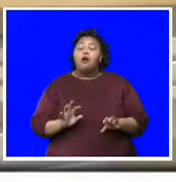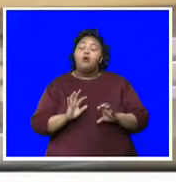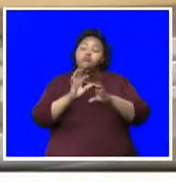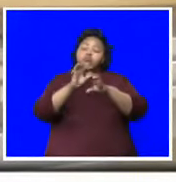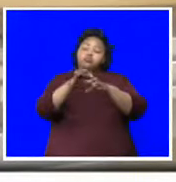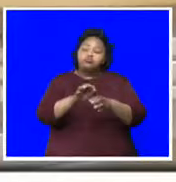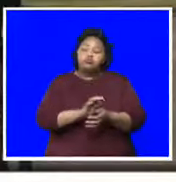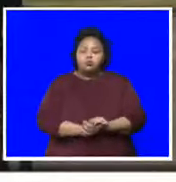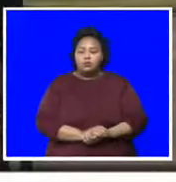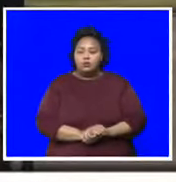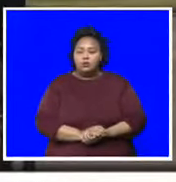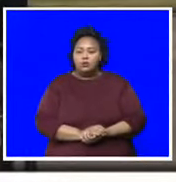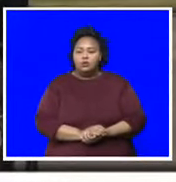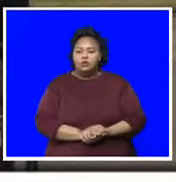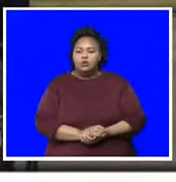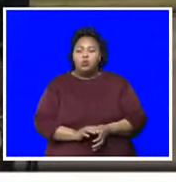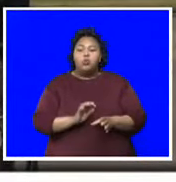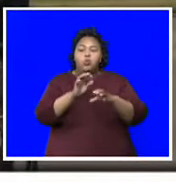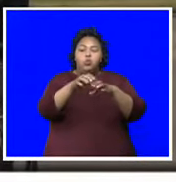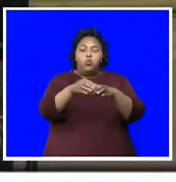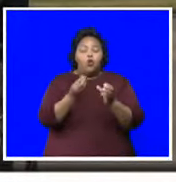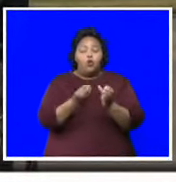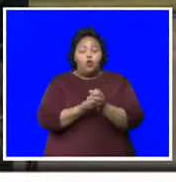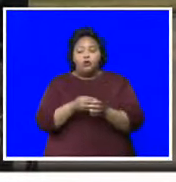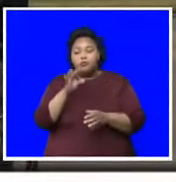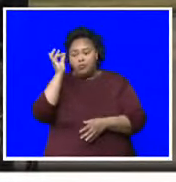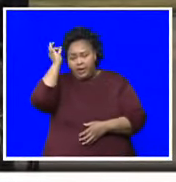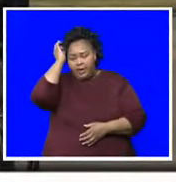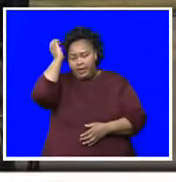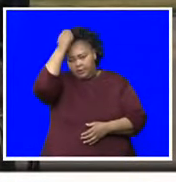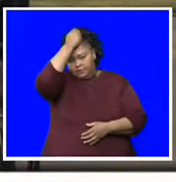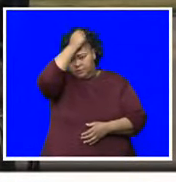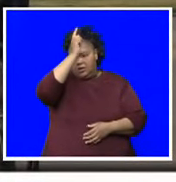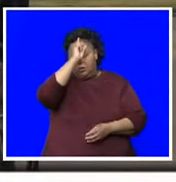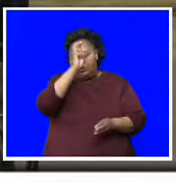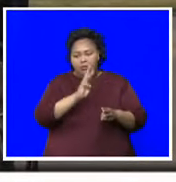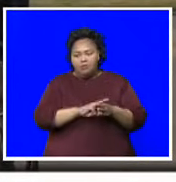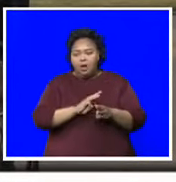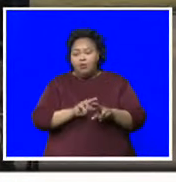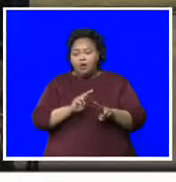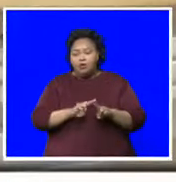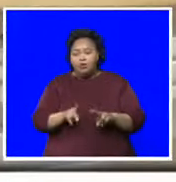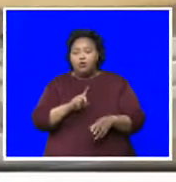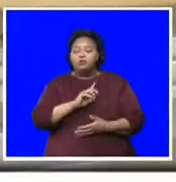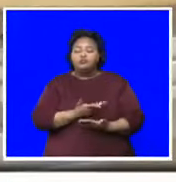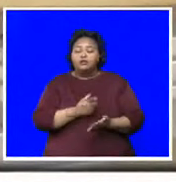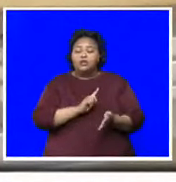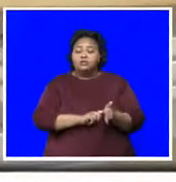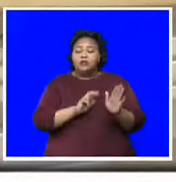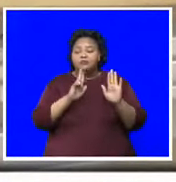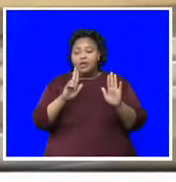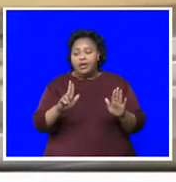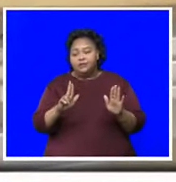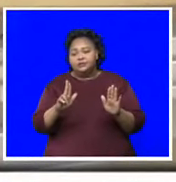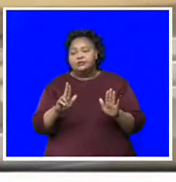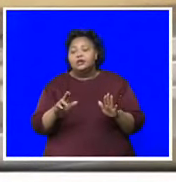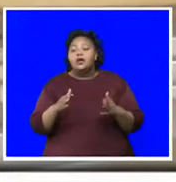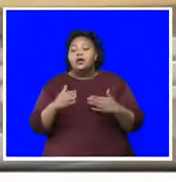kanye nemakhosi. Sitawucela kwekuthi nje emagede kusukela ngensimbi yesiphohlongo atabe avuliwe kwekuthi